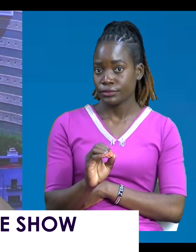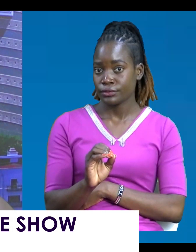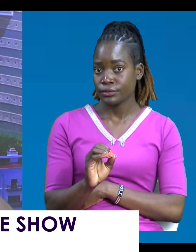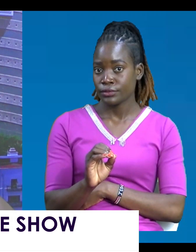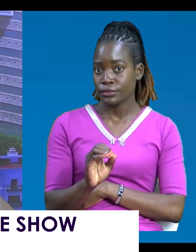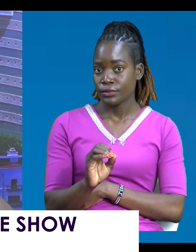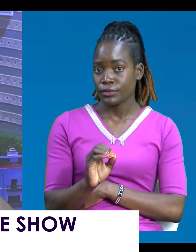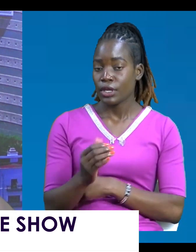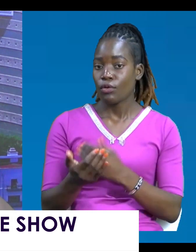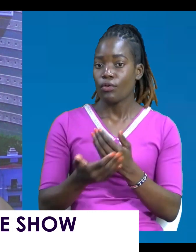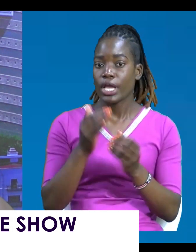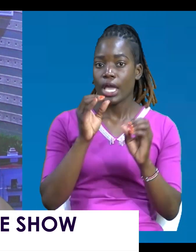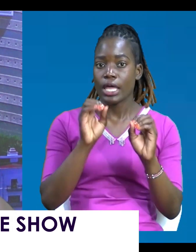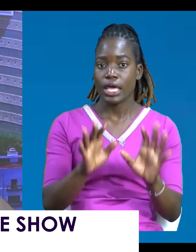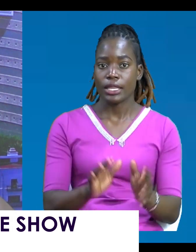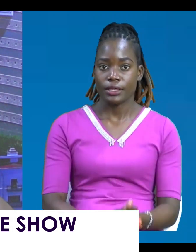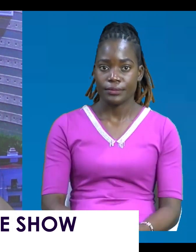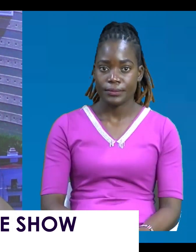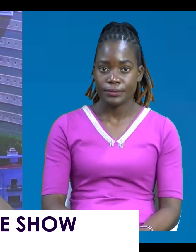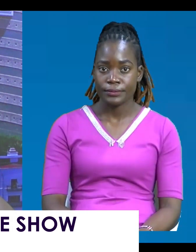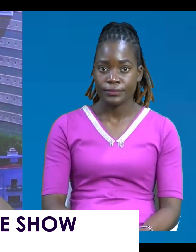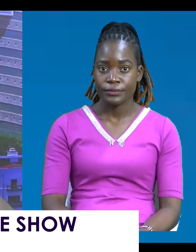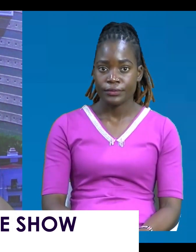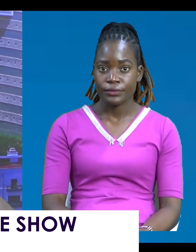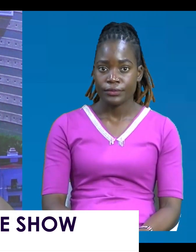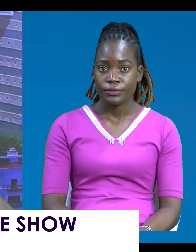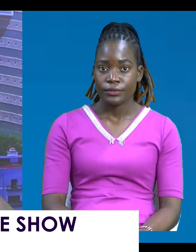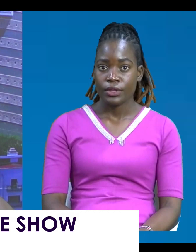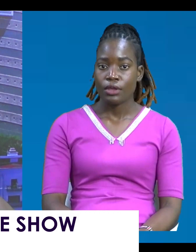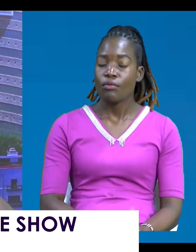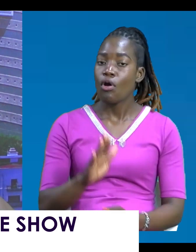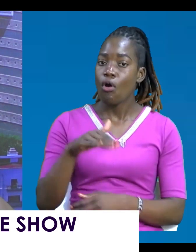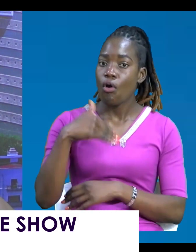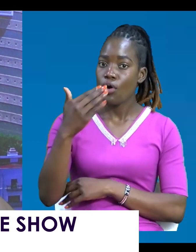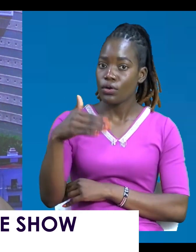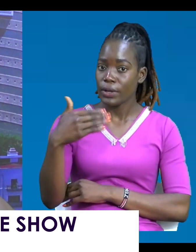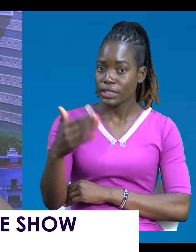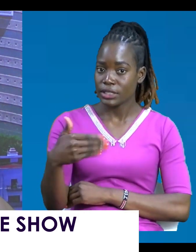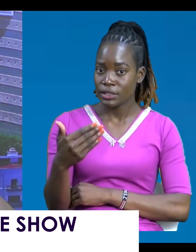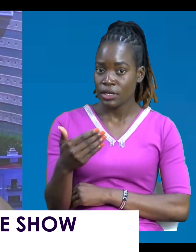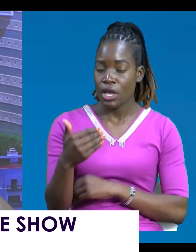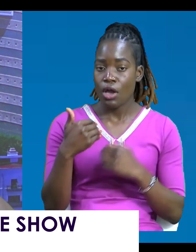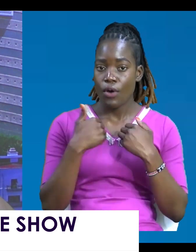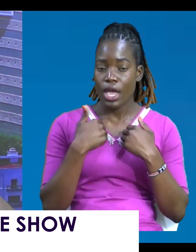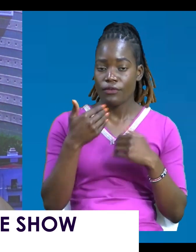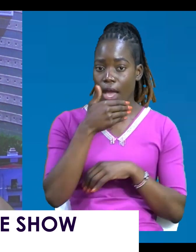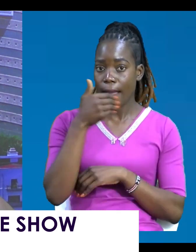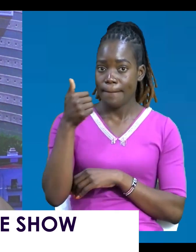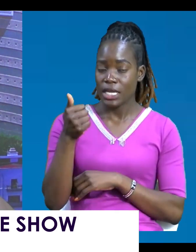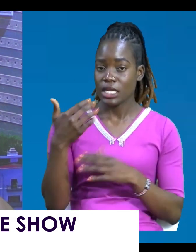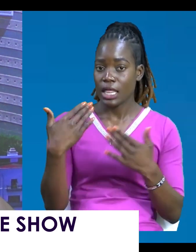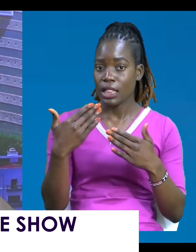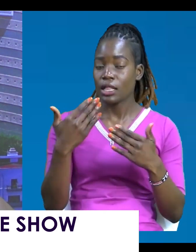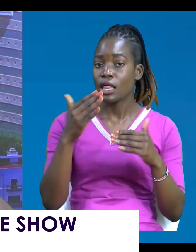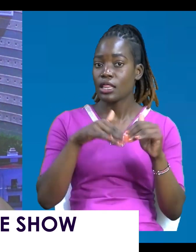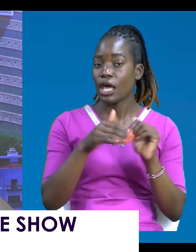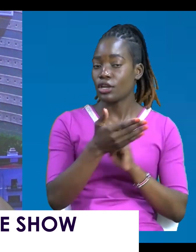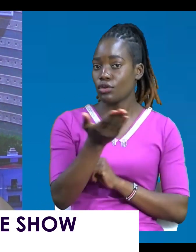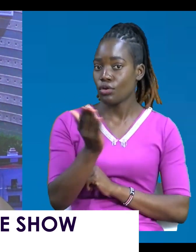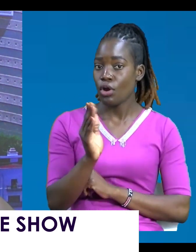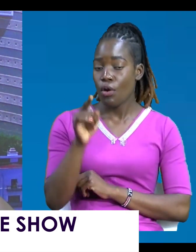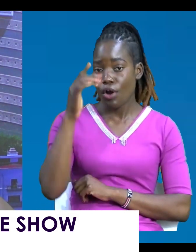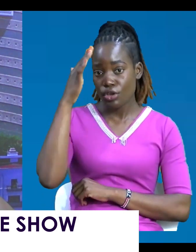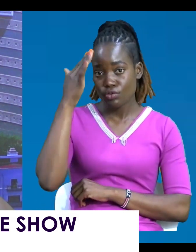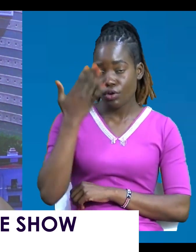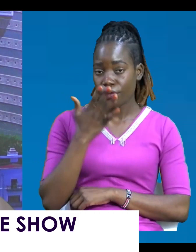they don't just care. More often than not, there is a better deal than you. Did